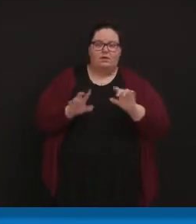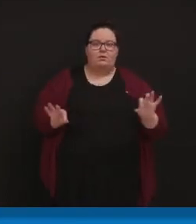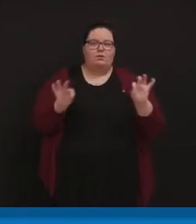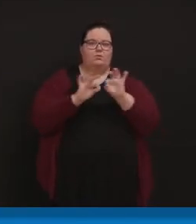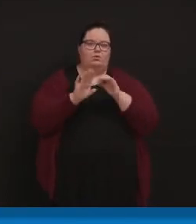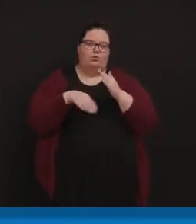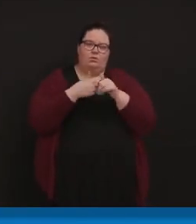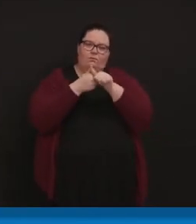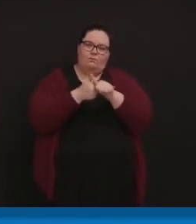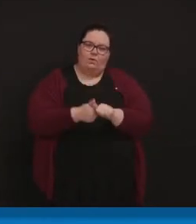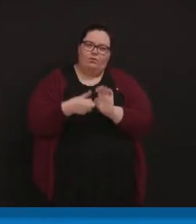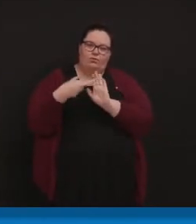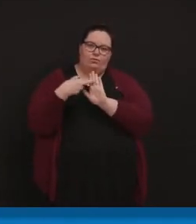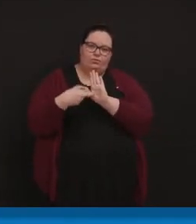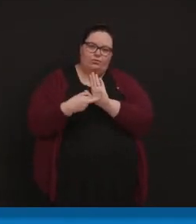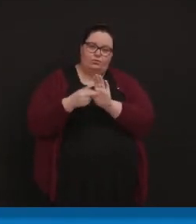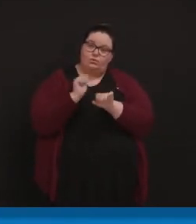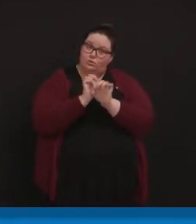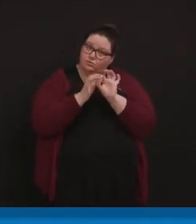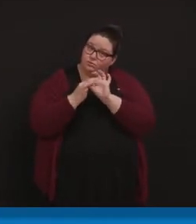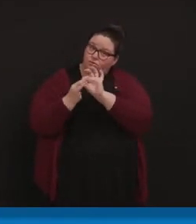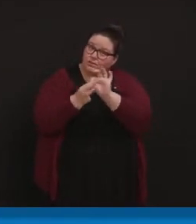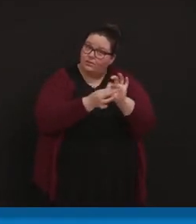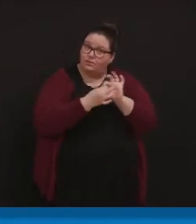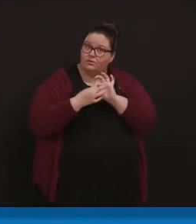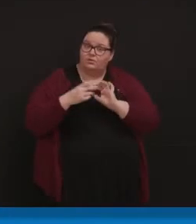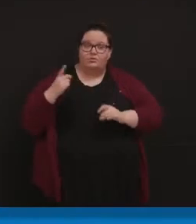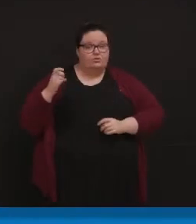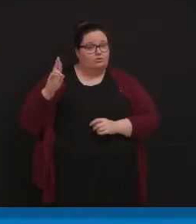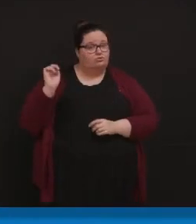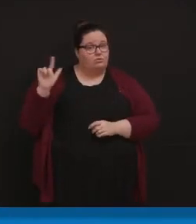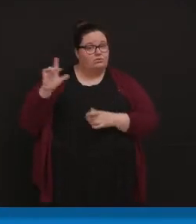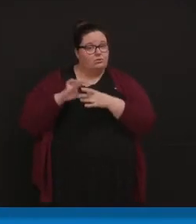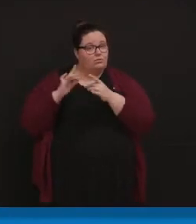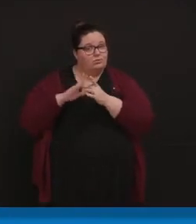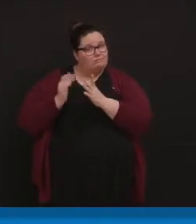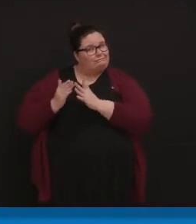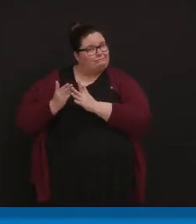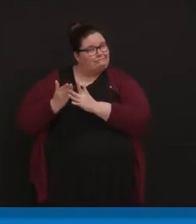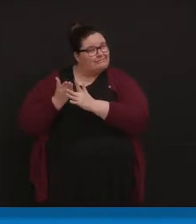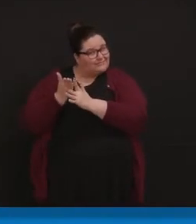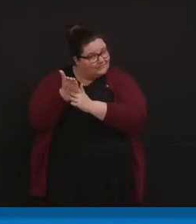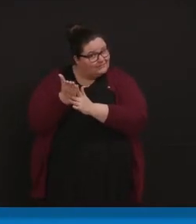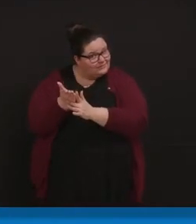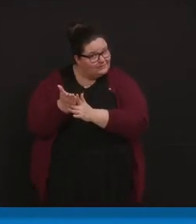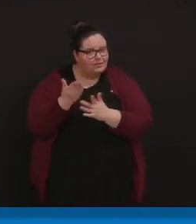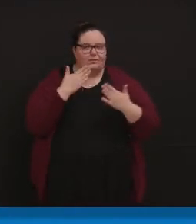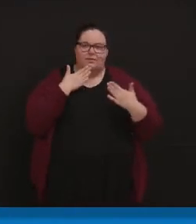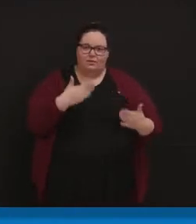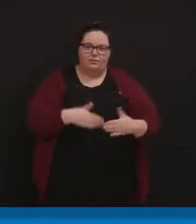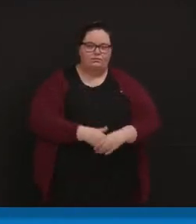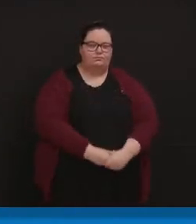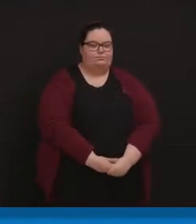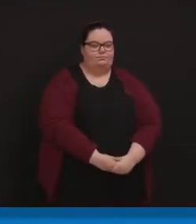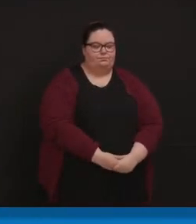it. So let's keep working together. As Dr. Russell said, we're almost there. Let's do it. Thank you.